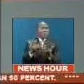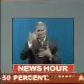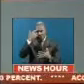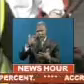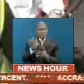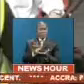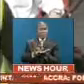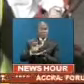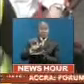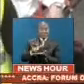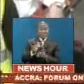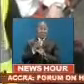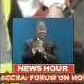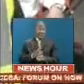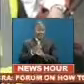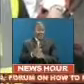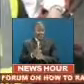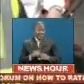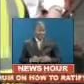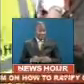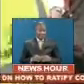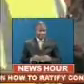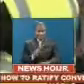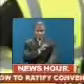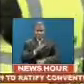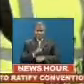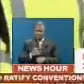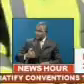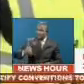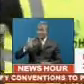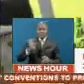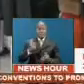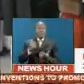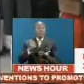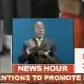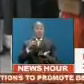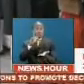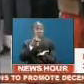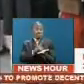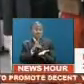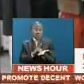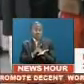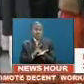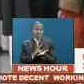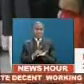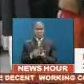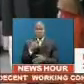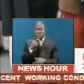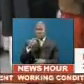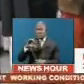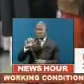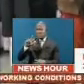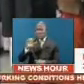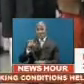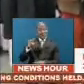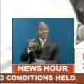deadliest ever outbreak of the virus. Sierra Leone's chief medical officer, Brian Makabo, said Madupe Cole, a senior physician in